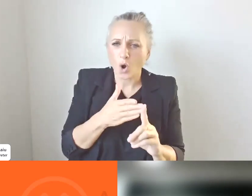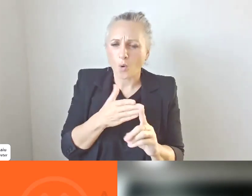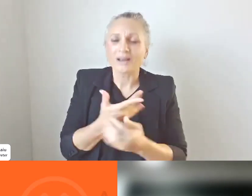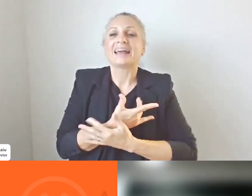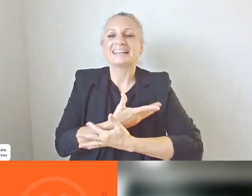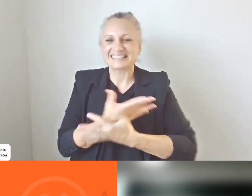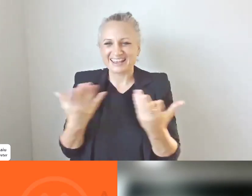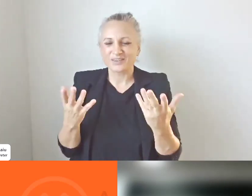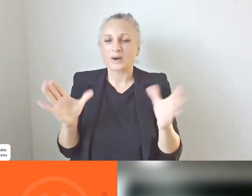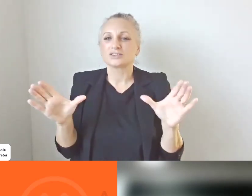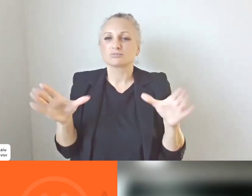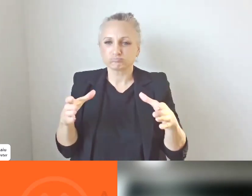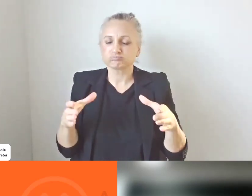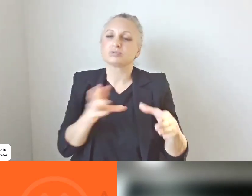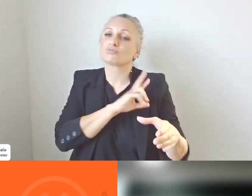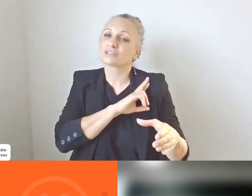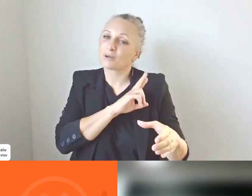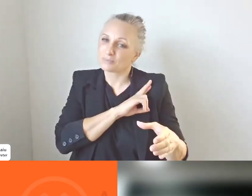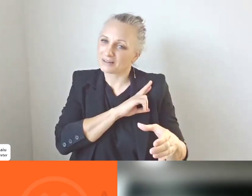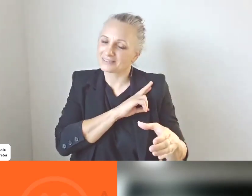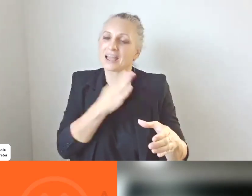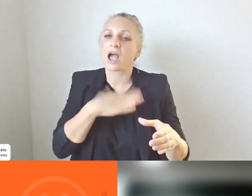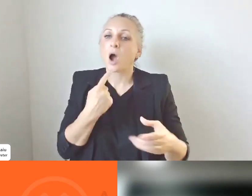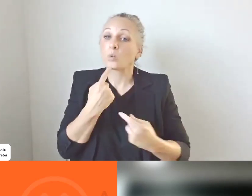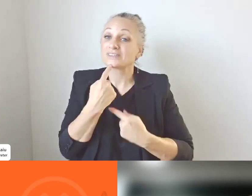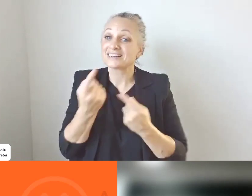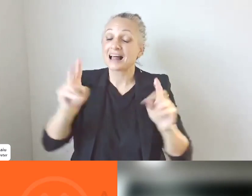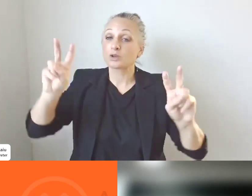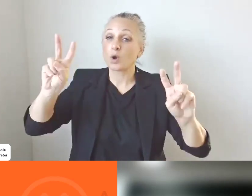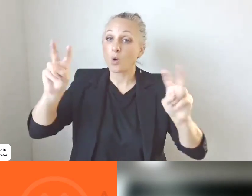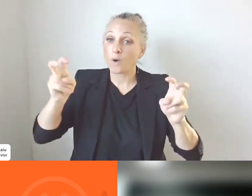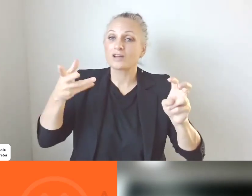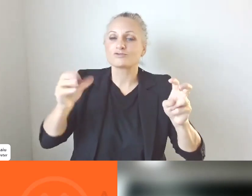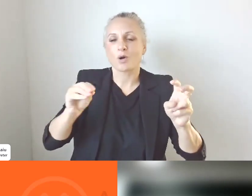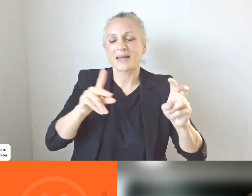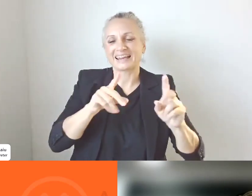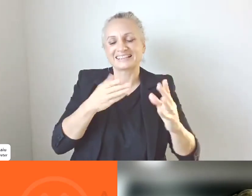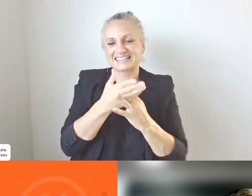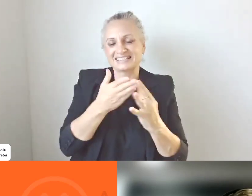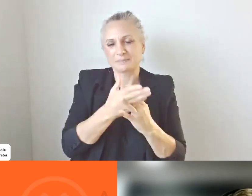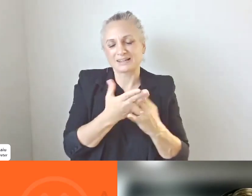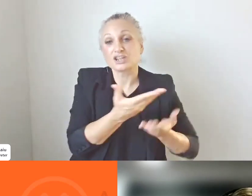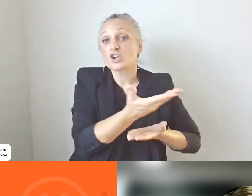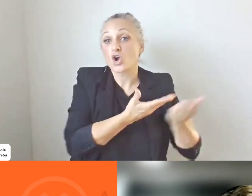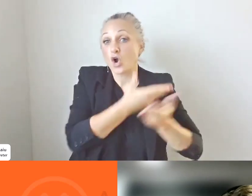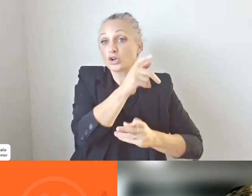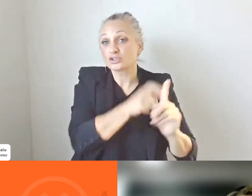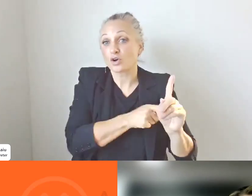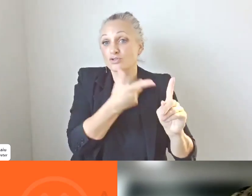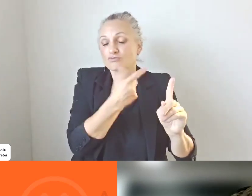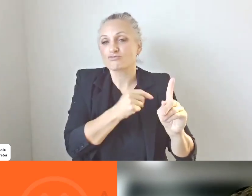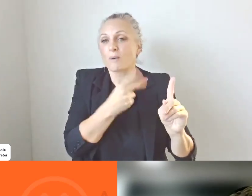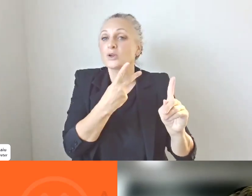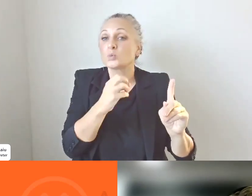you with this quote from an accessibility consultant in the Digital Inclusion User Insights report from 2020, which